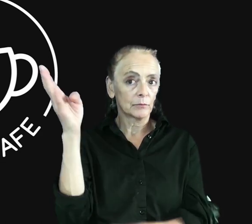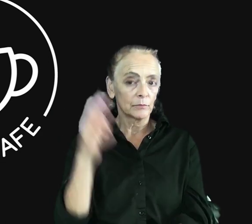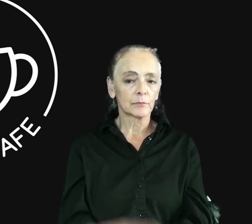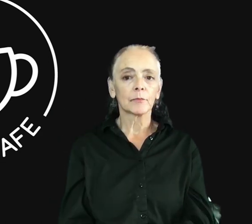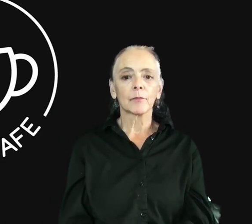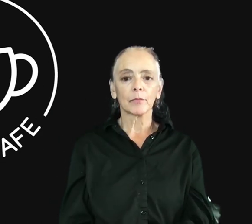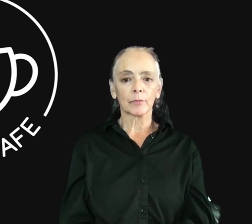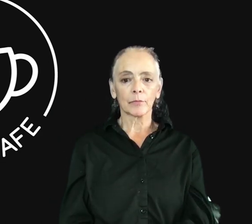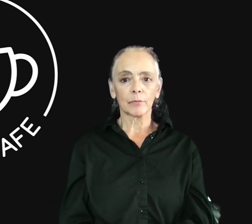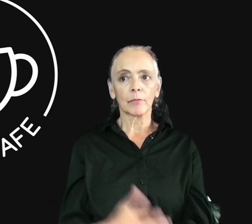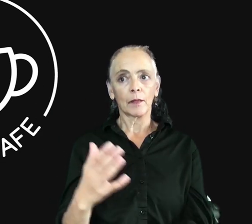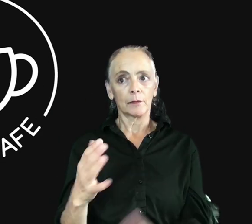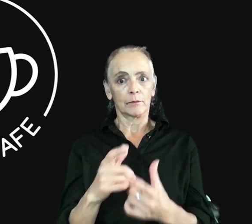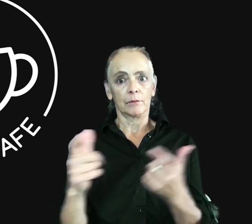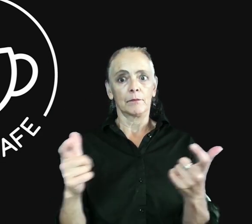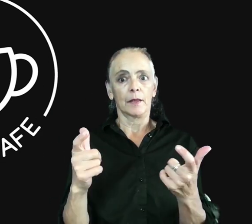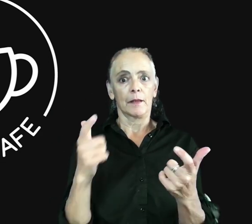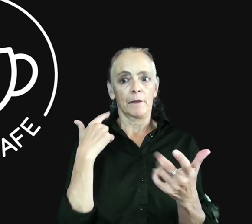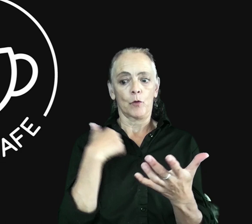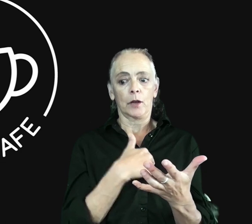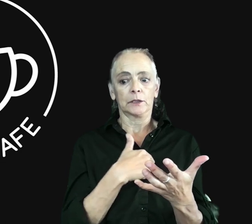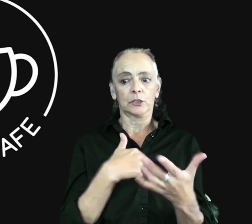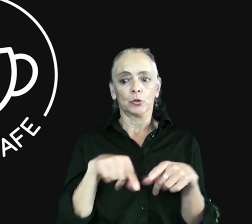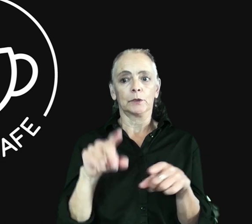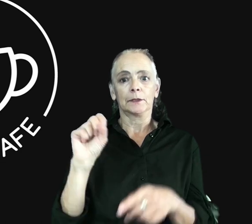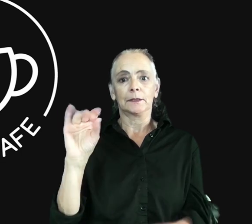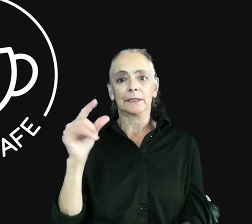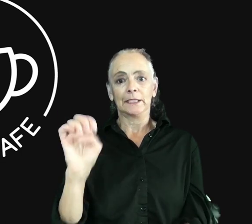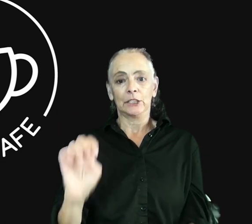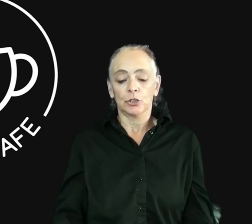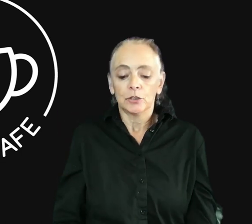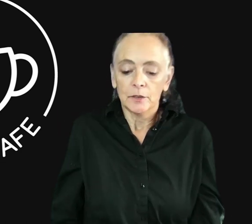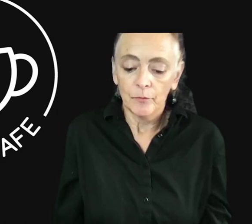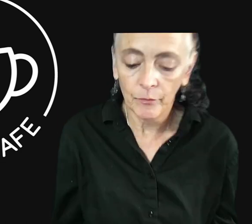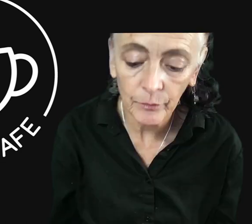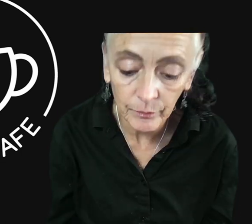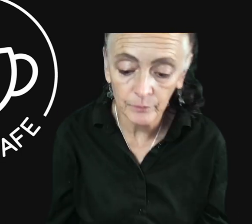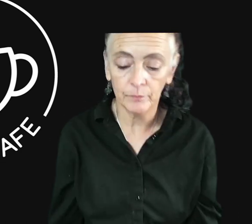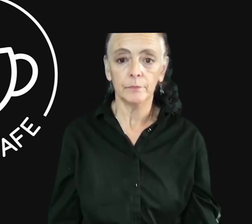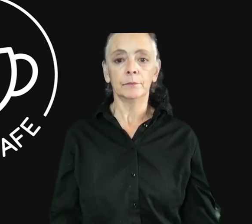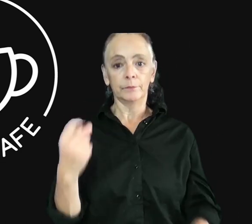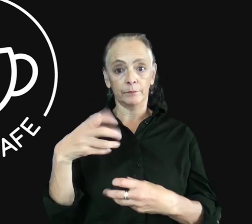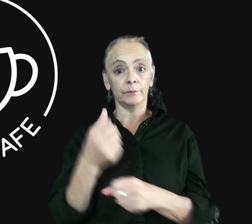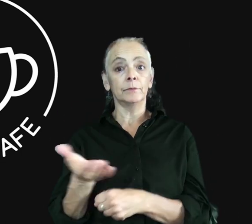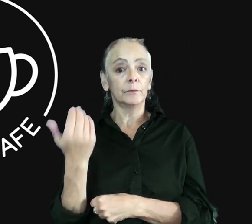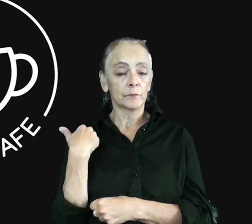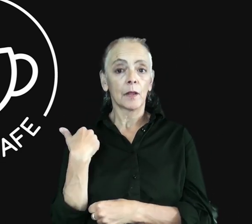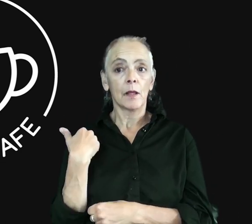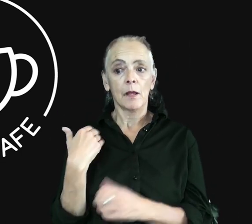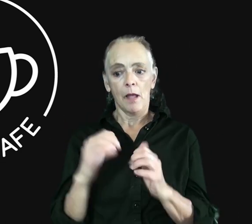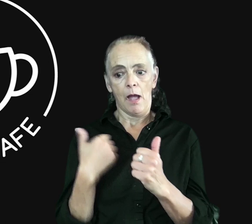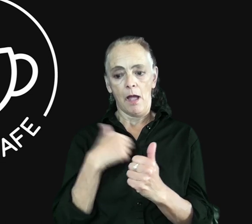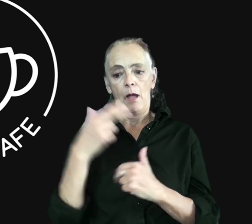was uh pretty big for us back on siege like many years ago was that was how we became that's how